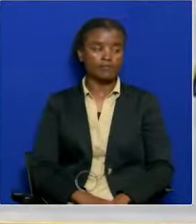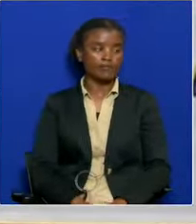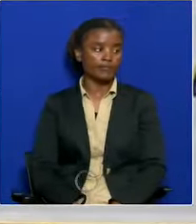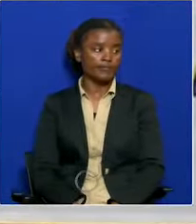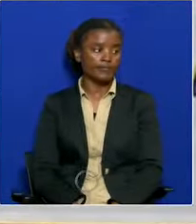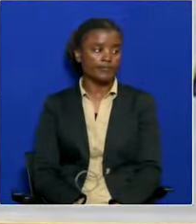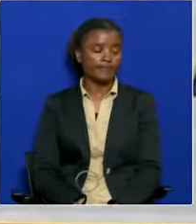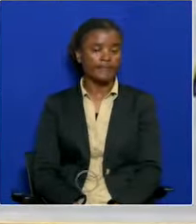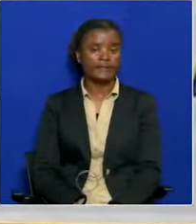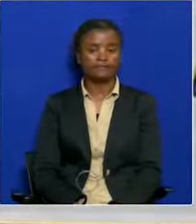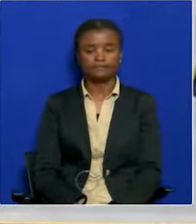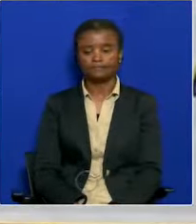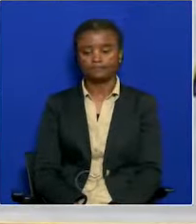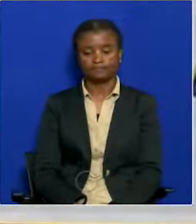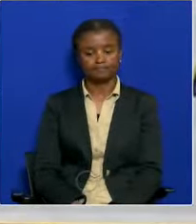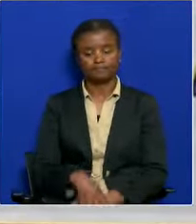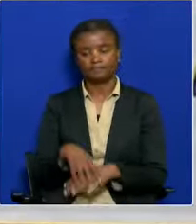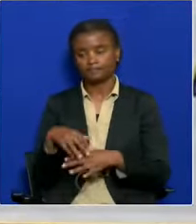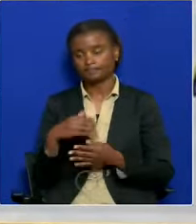I don't know, maybe